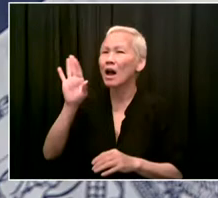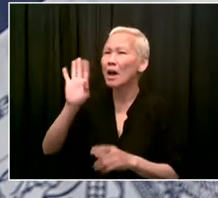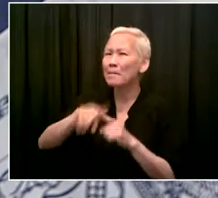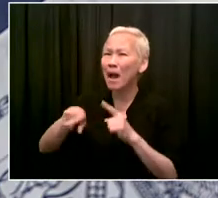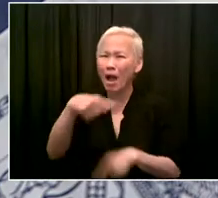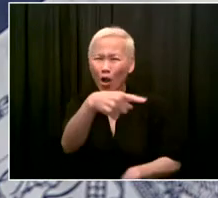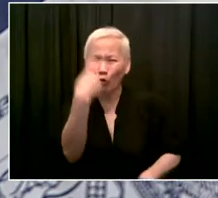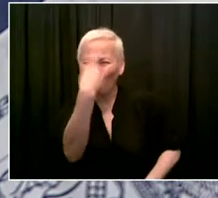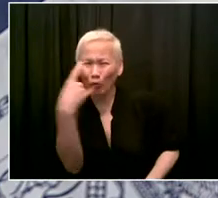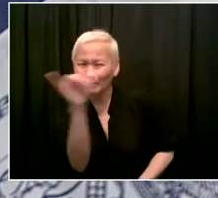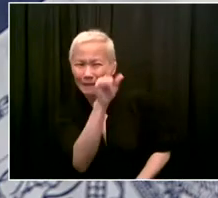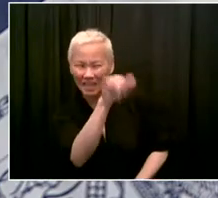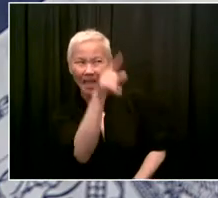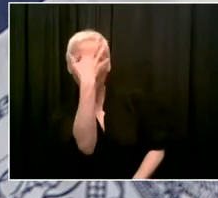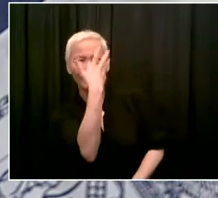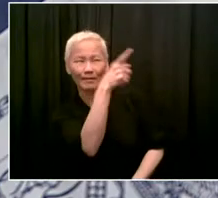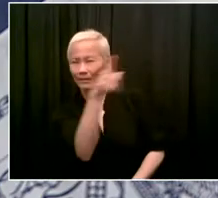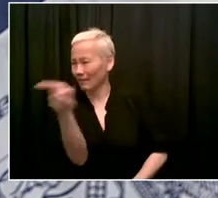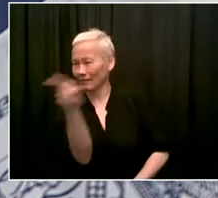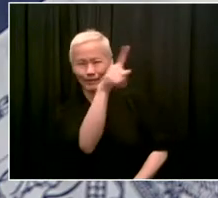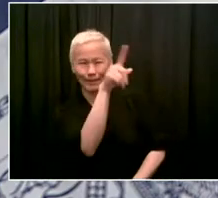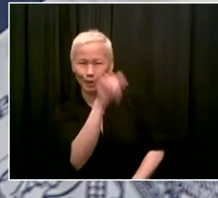I think I've learned enough to not quote it.